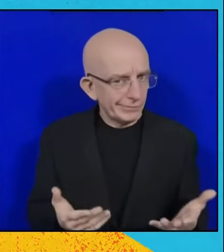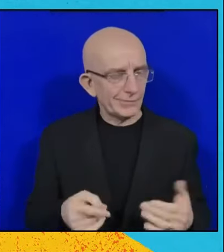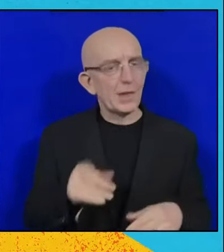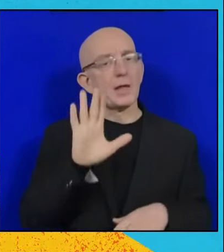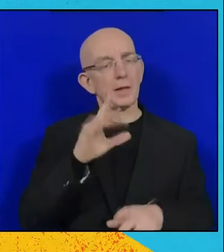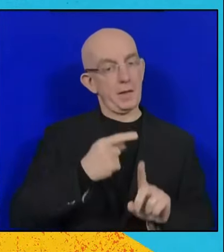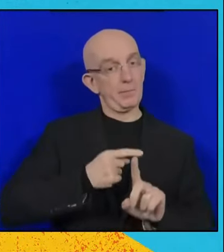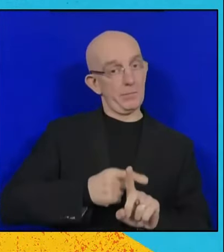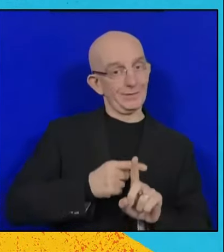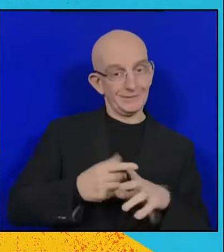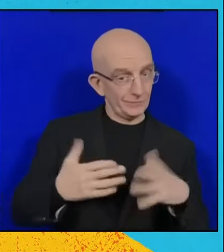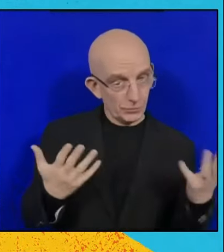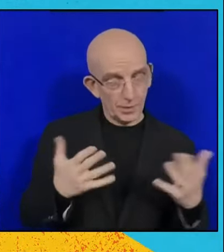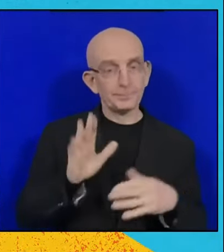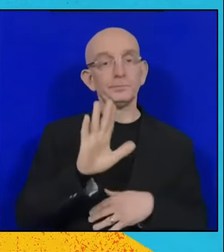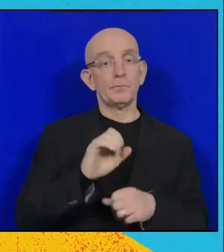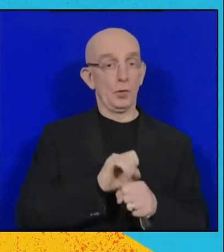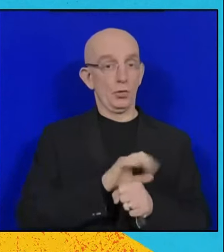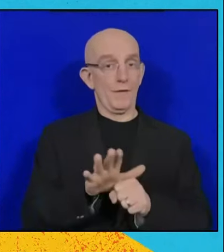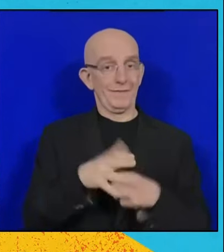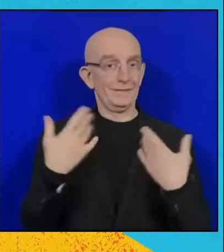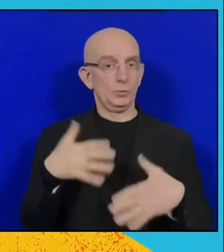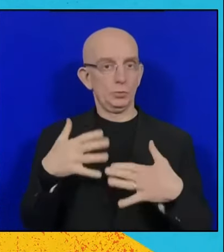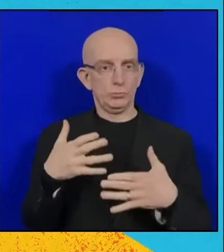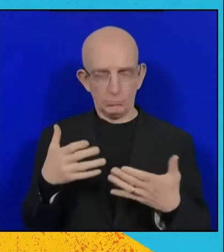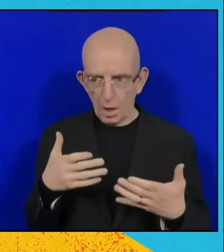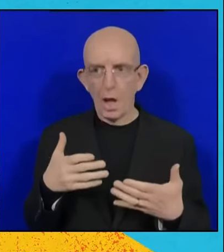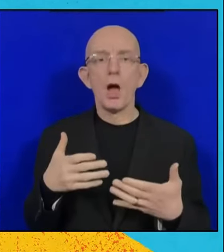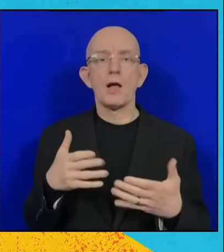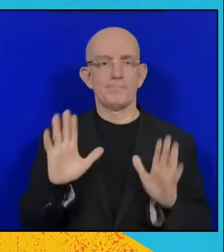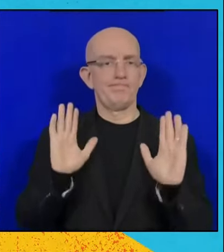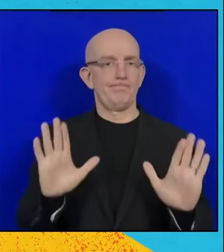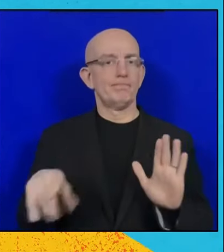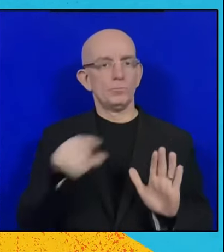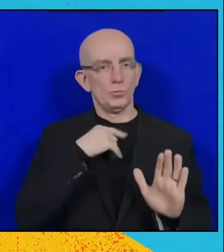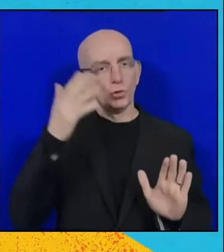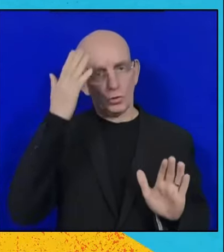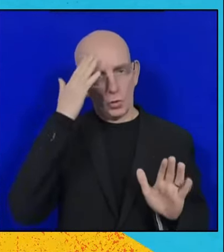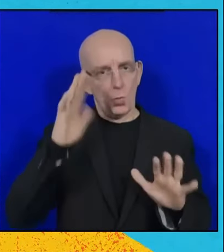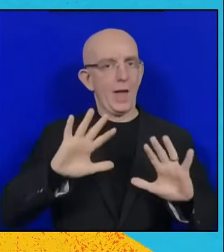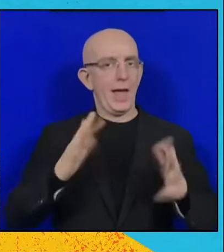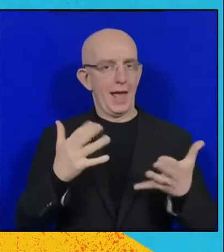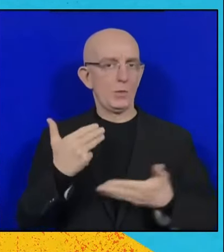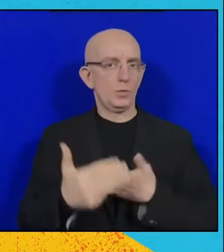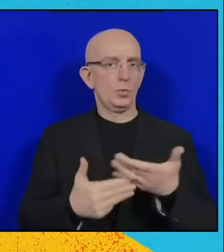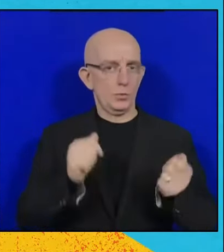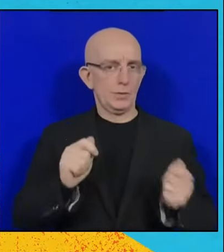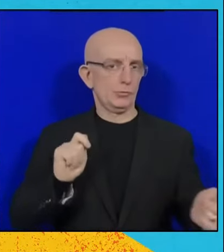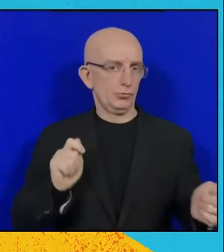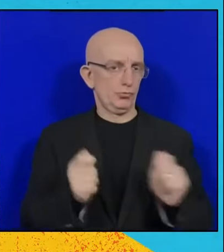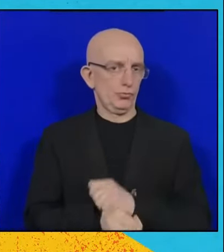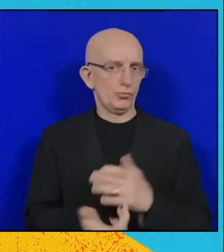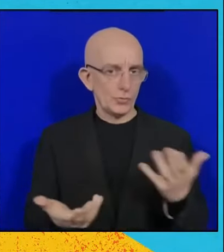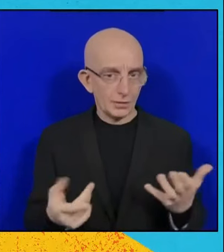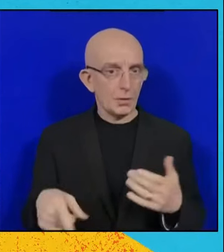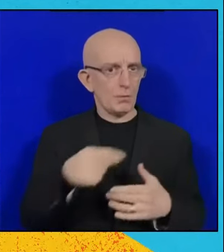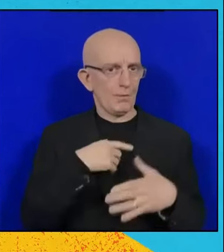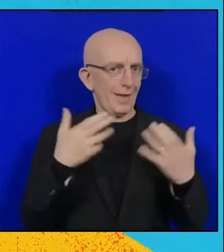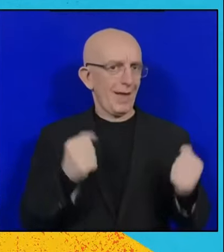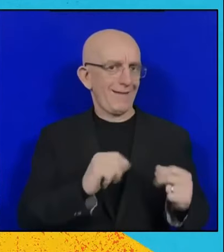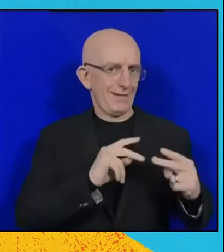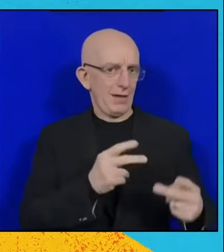we've got opportunities for turning points just as much as we have the dangers of tipping points. I mean, coming up in COP28, we're